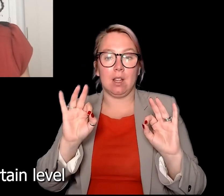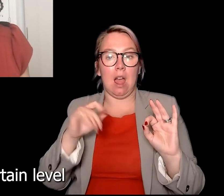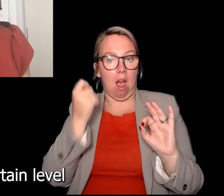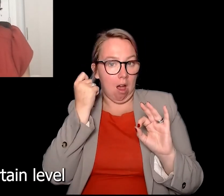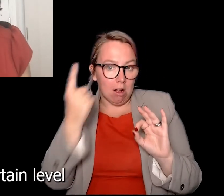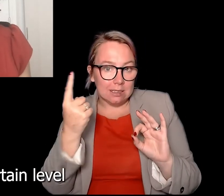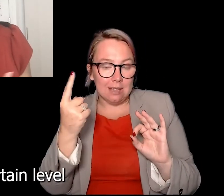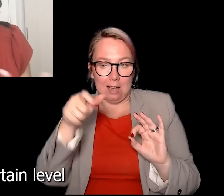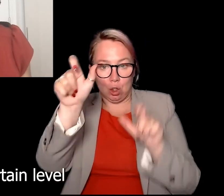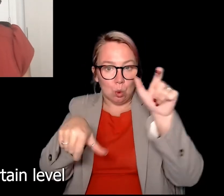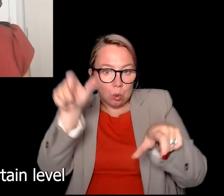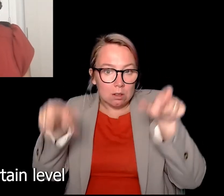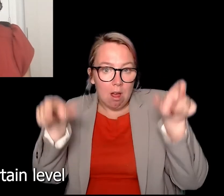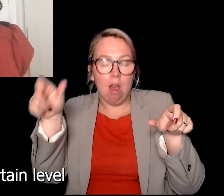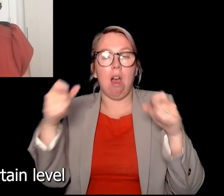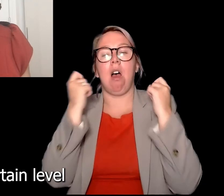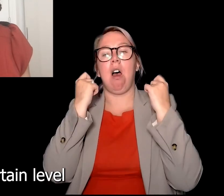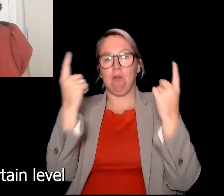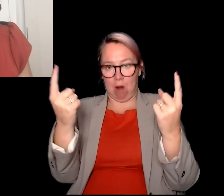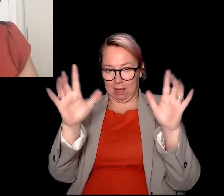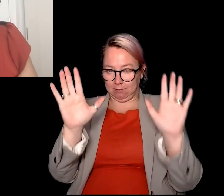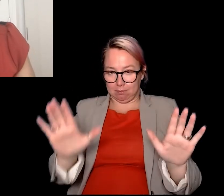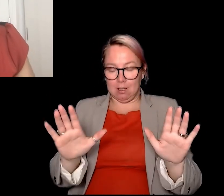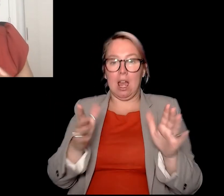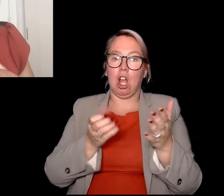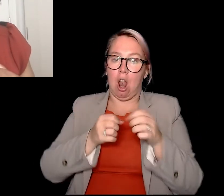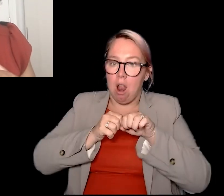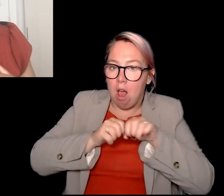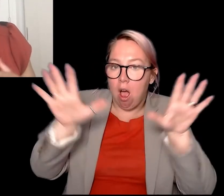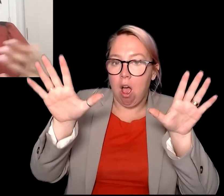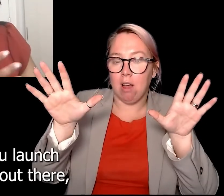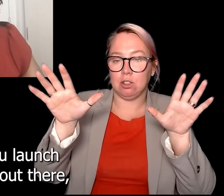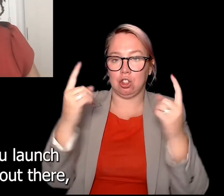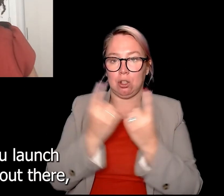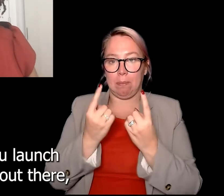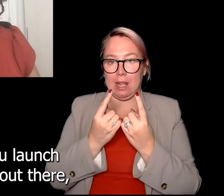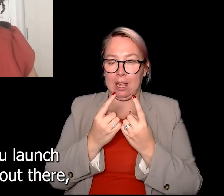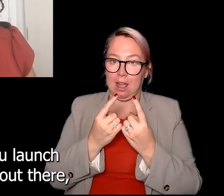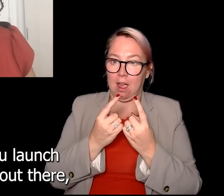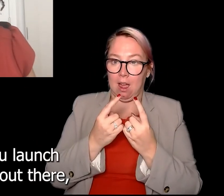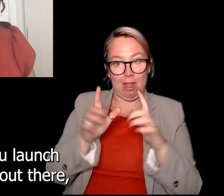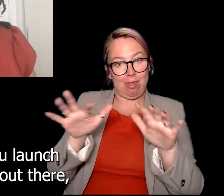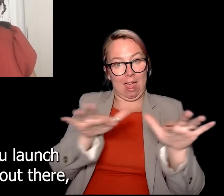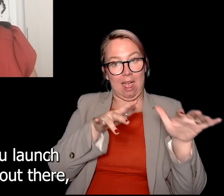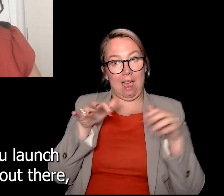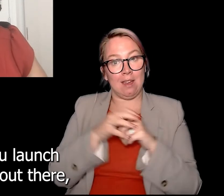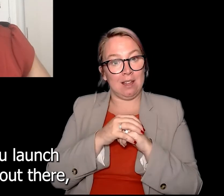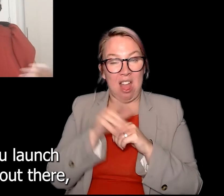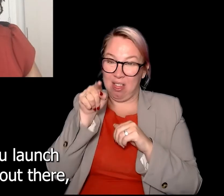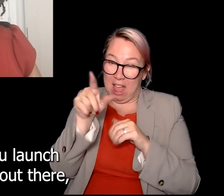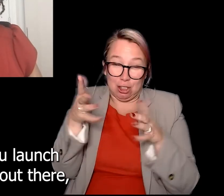is broad reaching and you understand users at a certain level. And you launch some use cases or you launch a set of